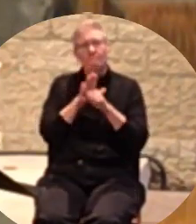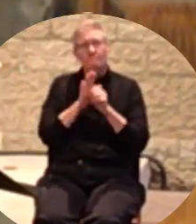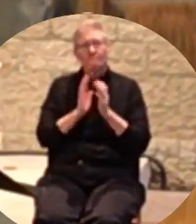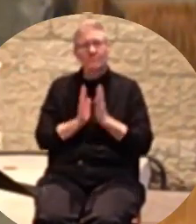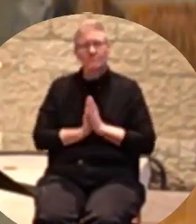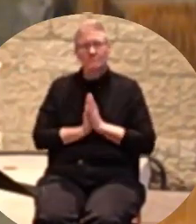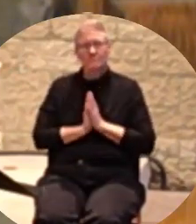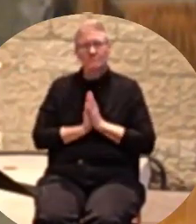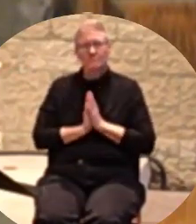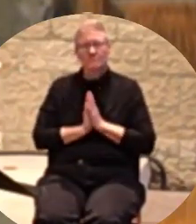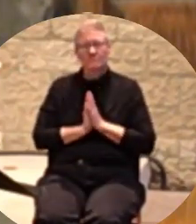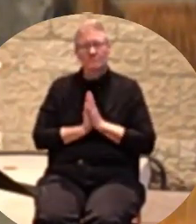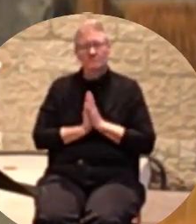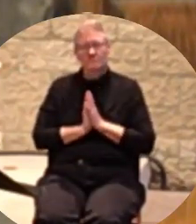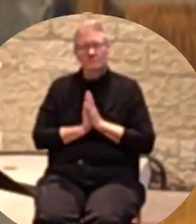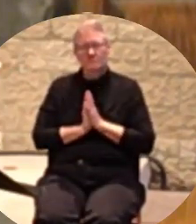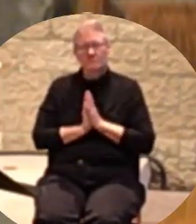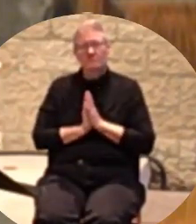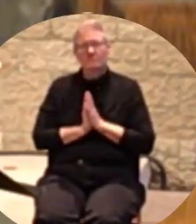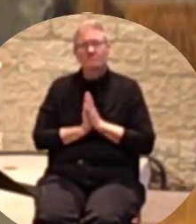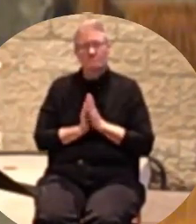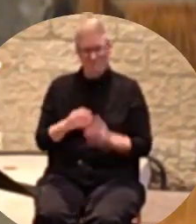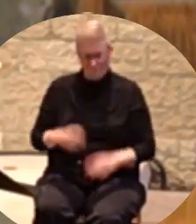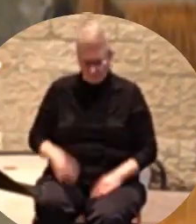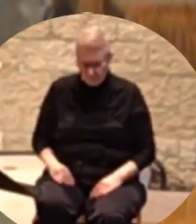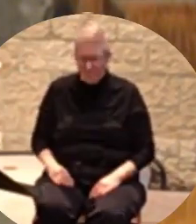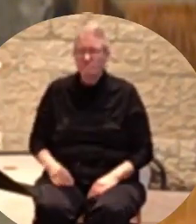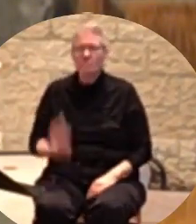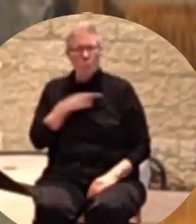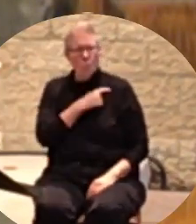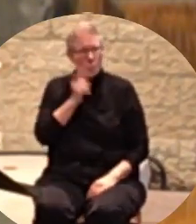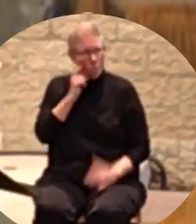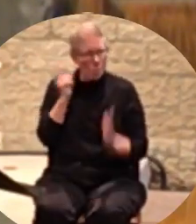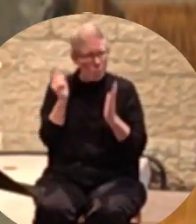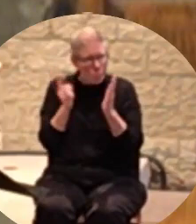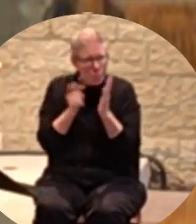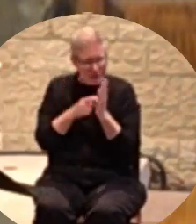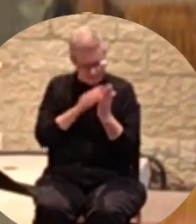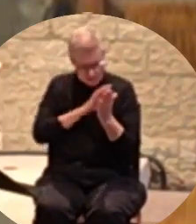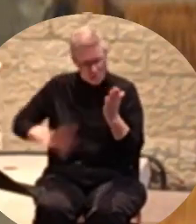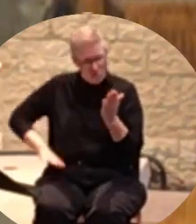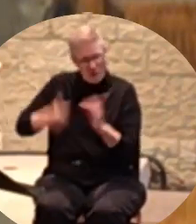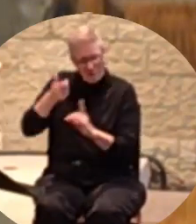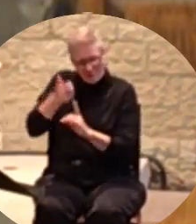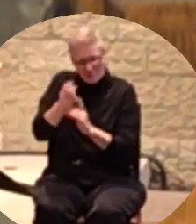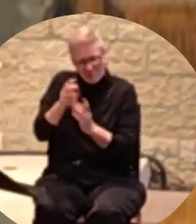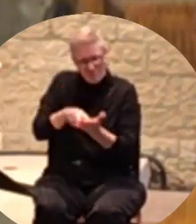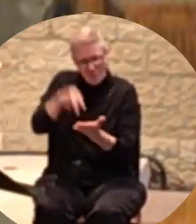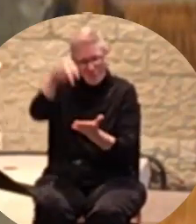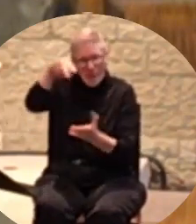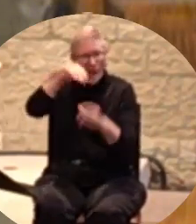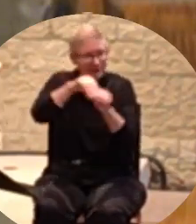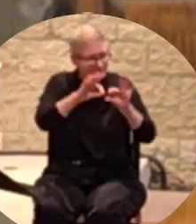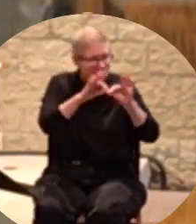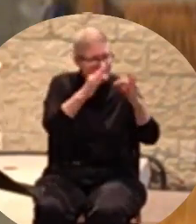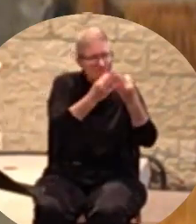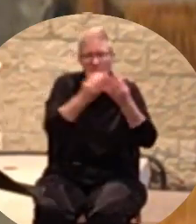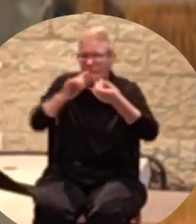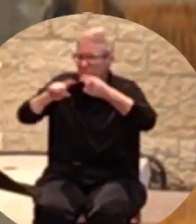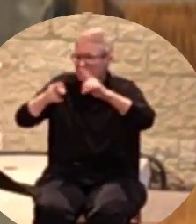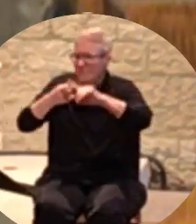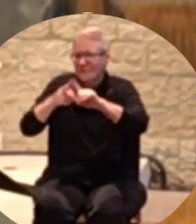I recognize the risen Christ in family, friends, and my spiritual community.